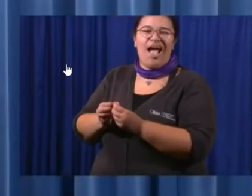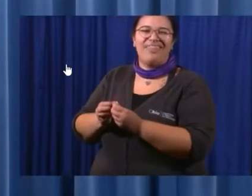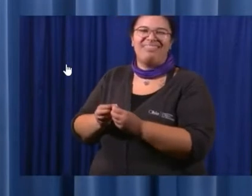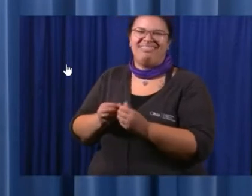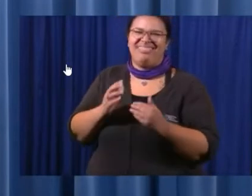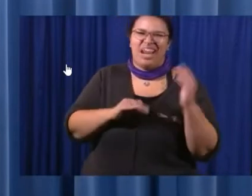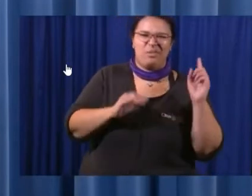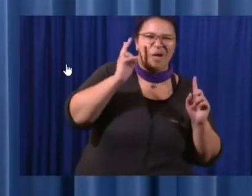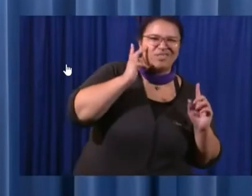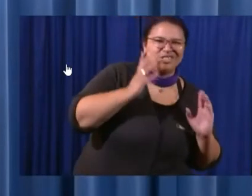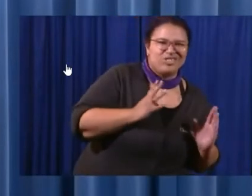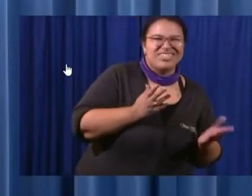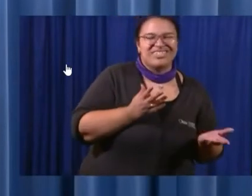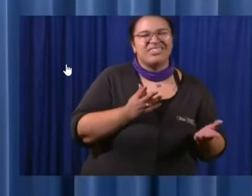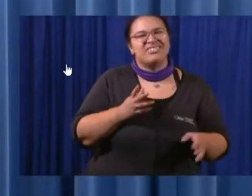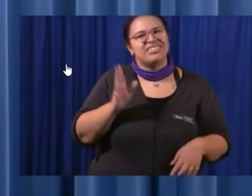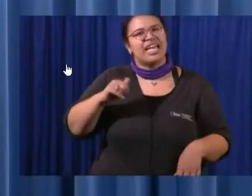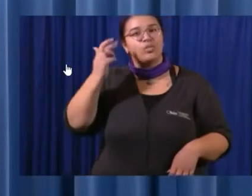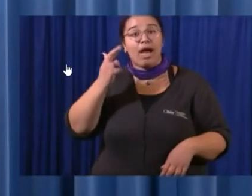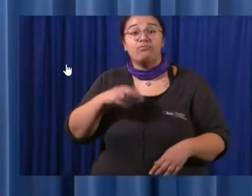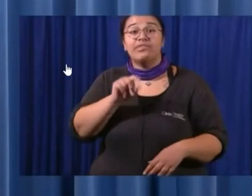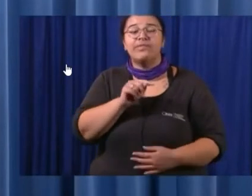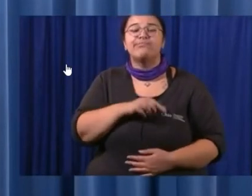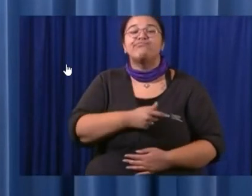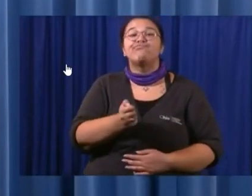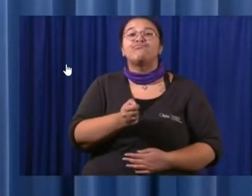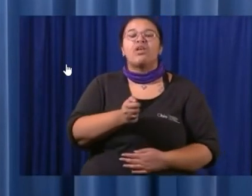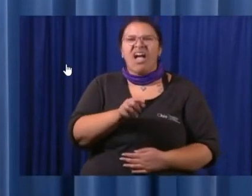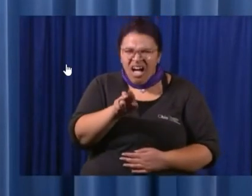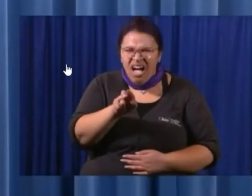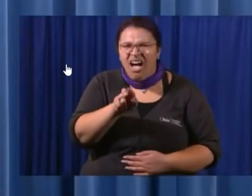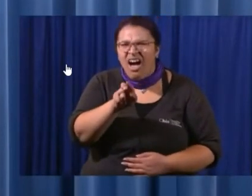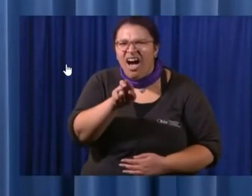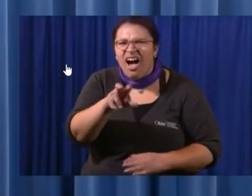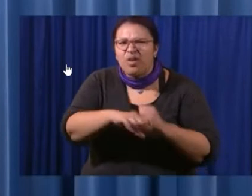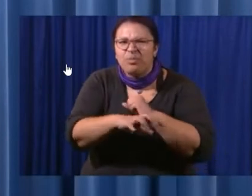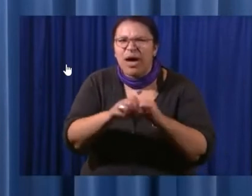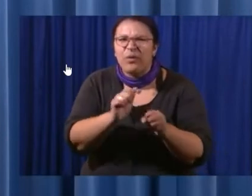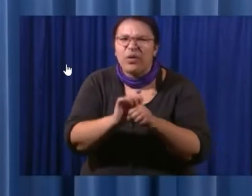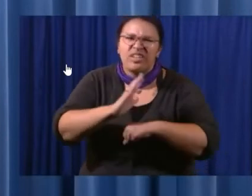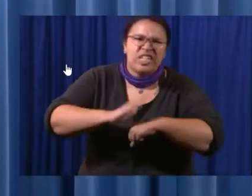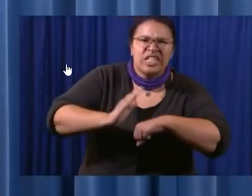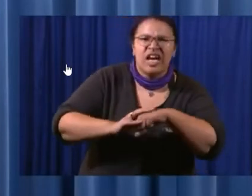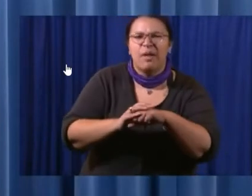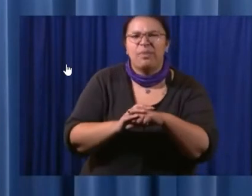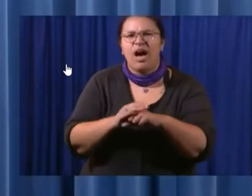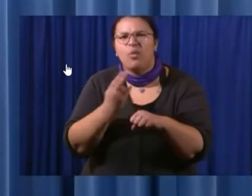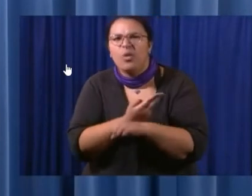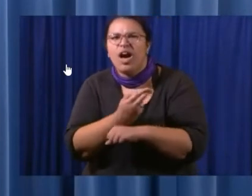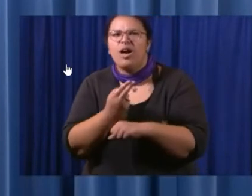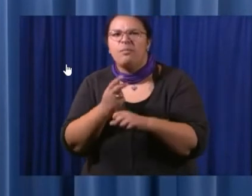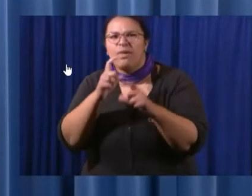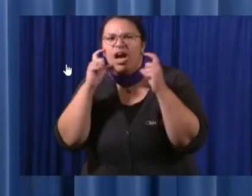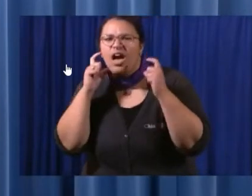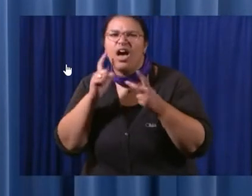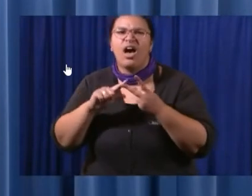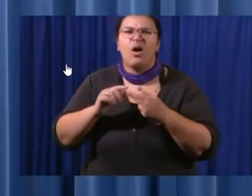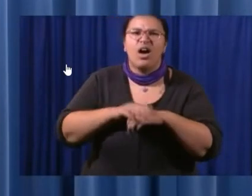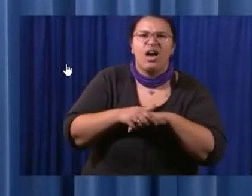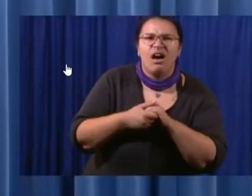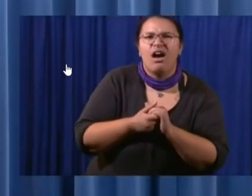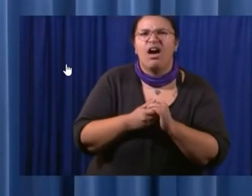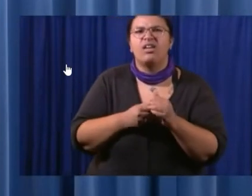it, and not me. These are people who are credible. And almost virtually to a person, they will tell you